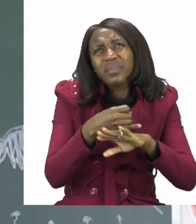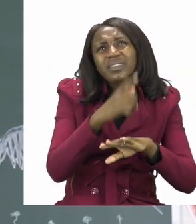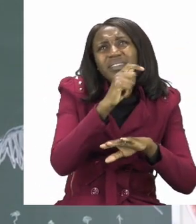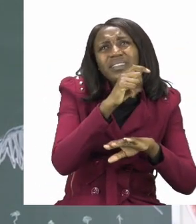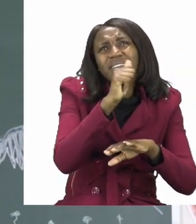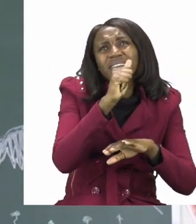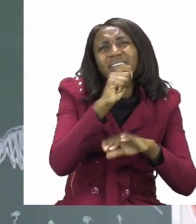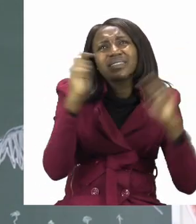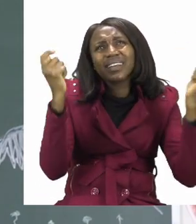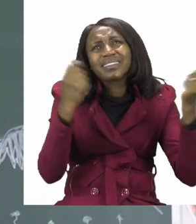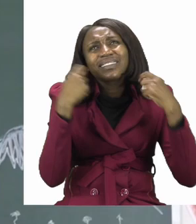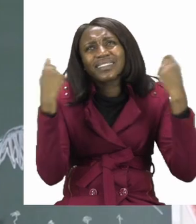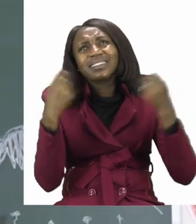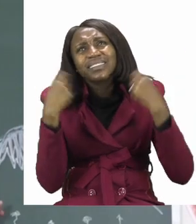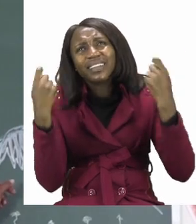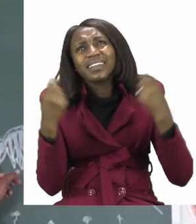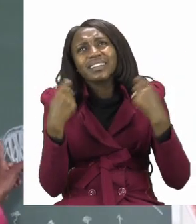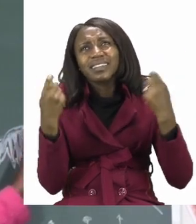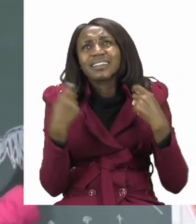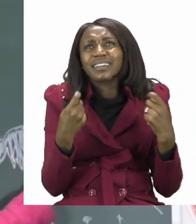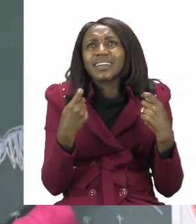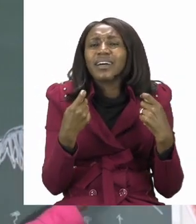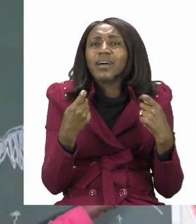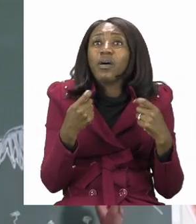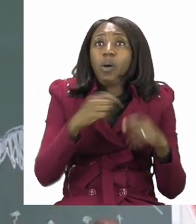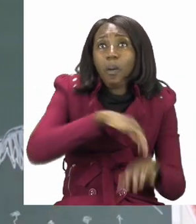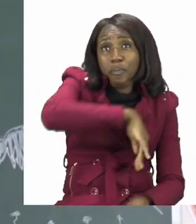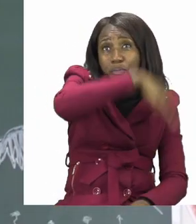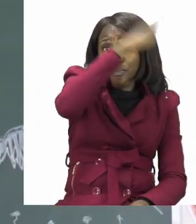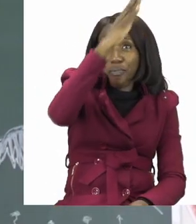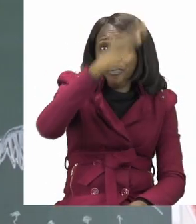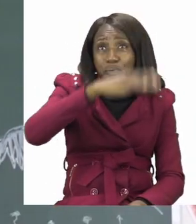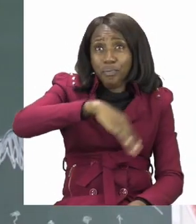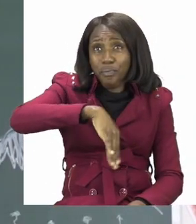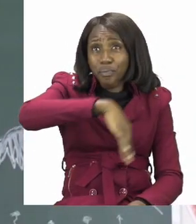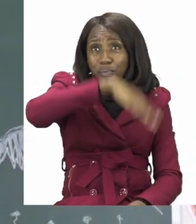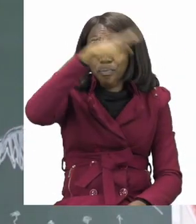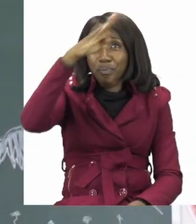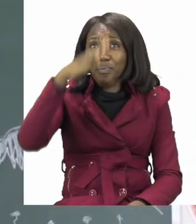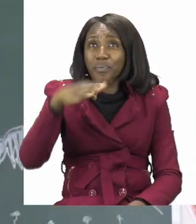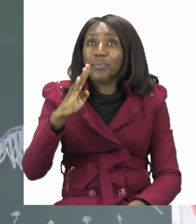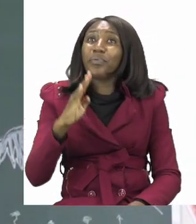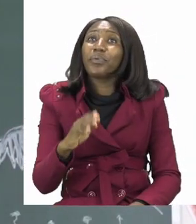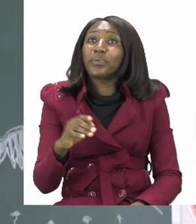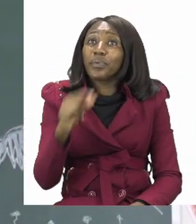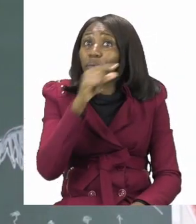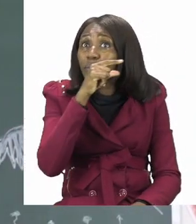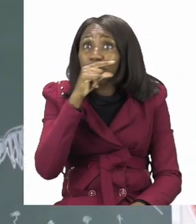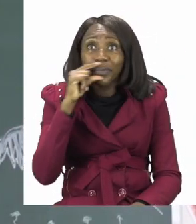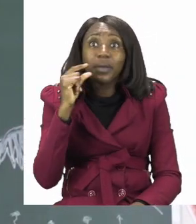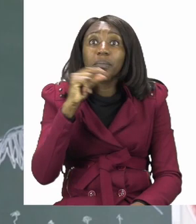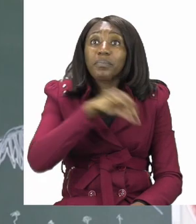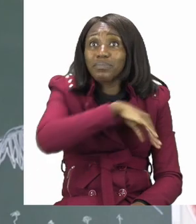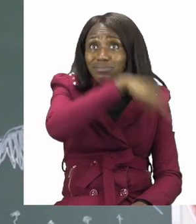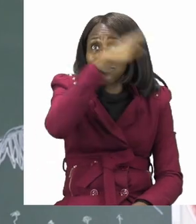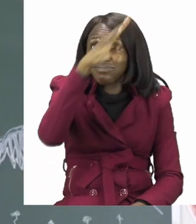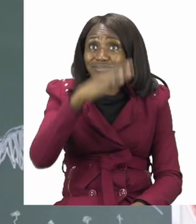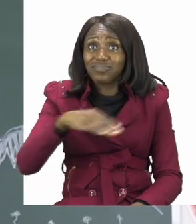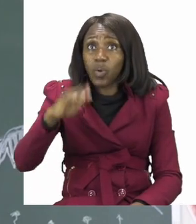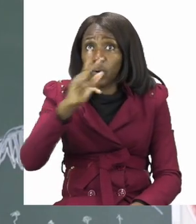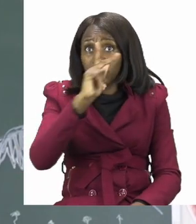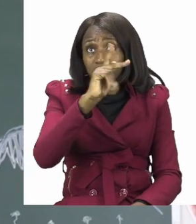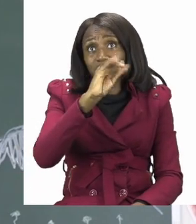Africa. Kilimanjaro is a mountain. So this is called Mount Kilimanjaro. It is one of the